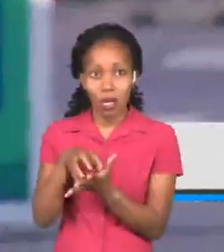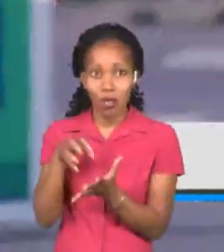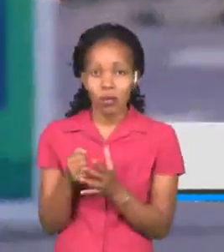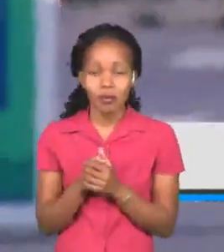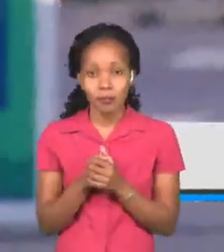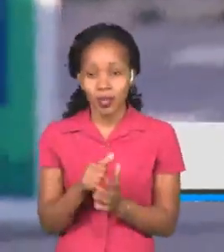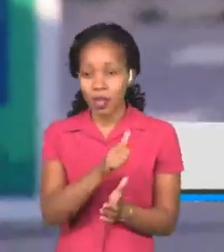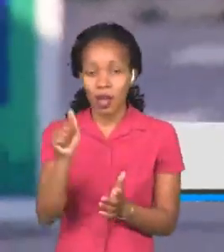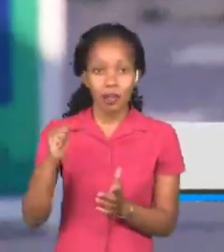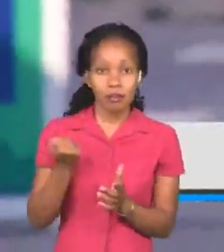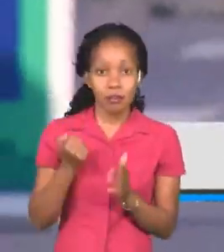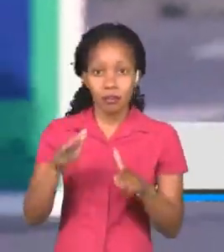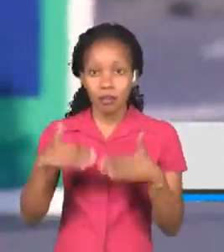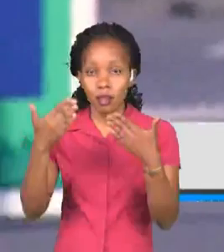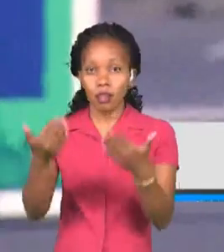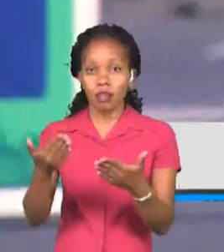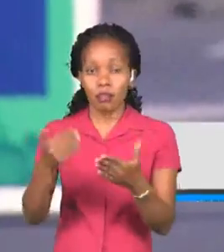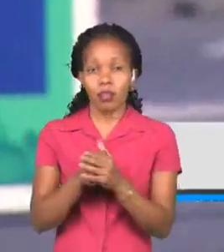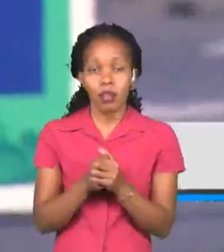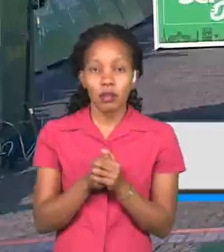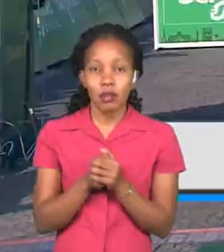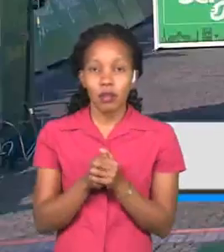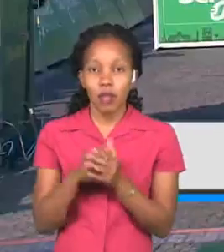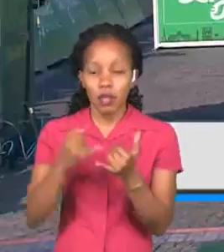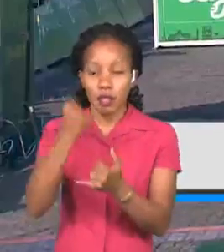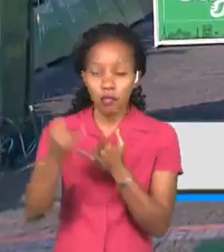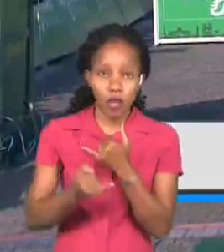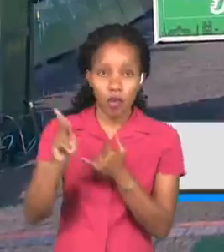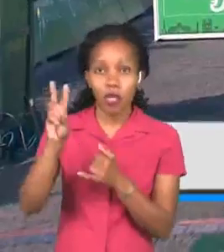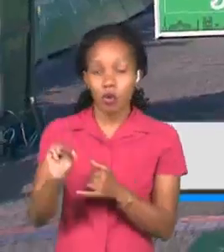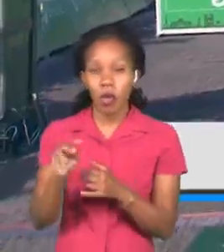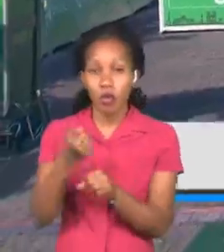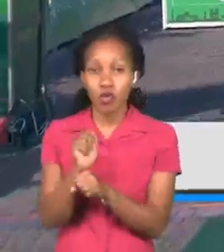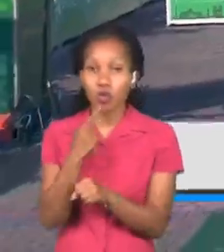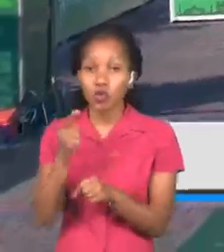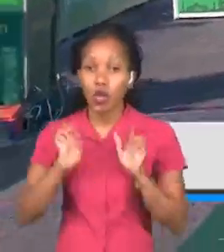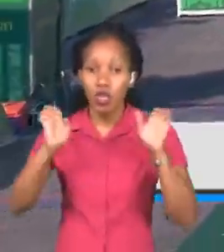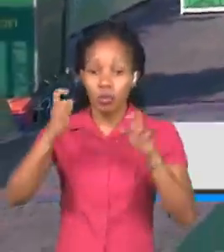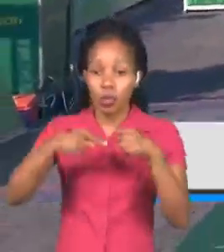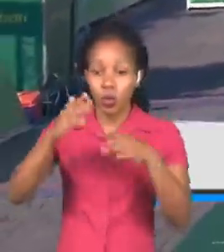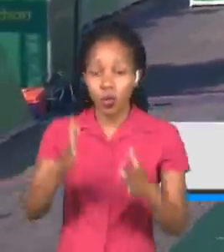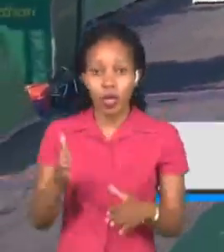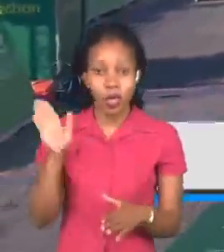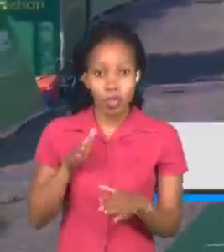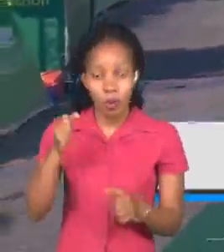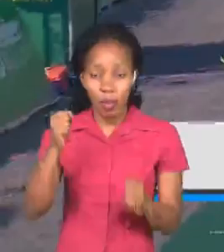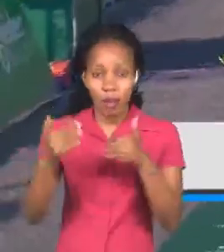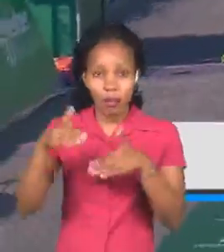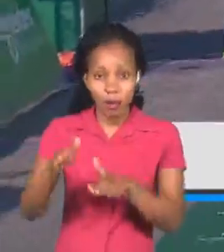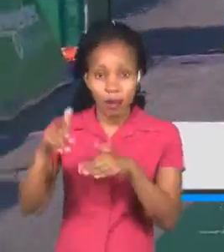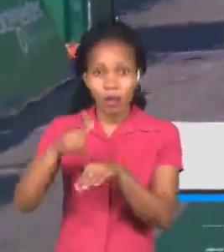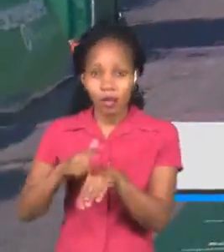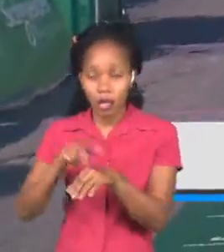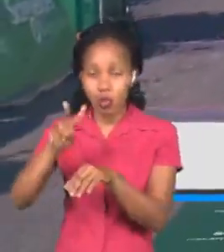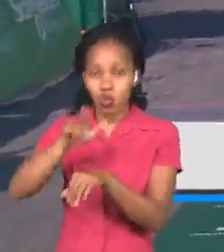Gulete Burka produced a spurt of extra gas in the final kilometer to ensure an Ethiopian winner in the women's race with a time of